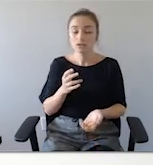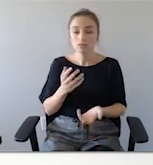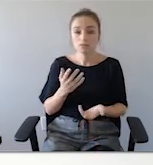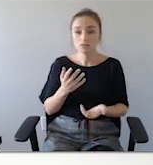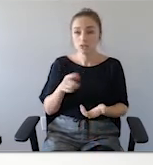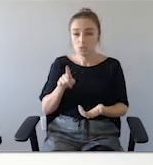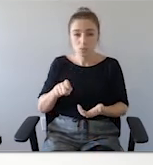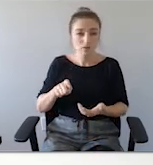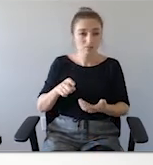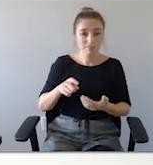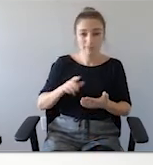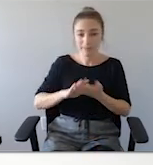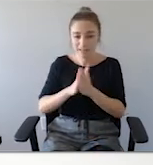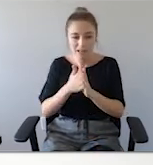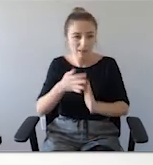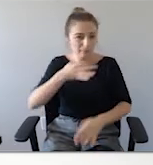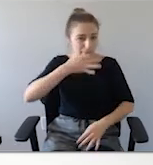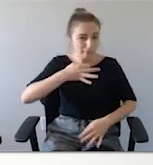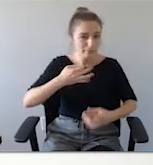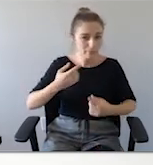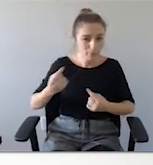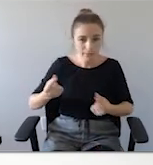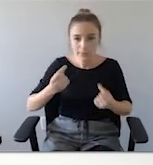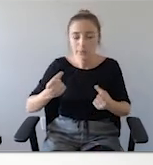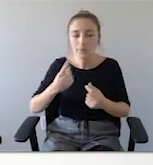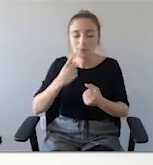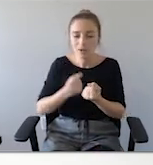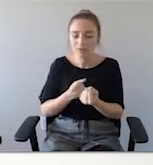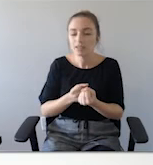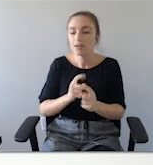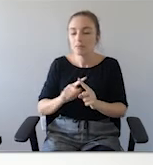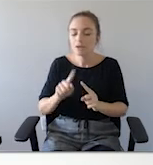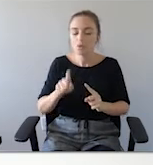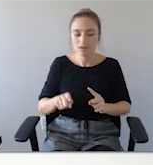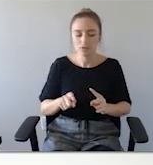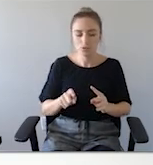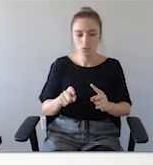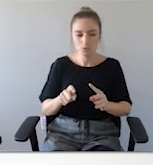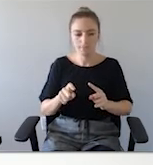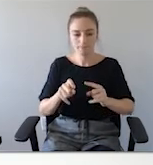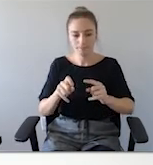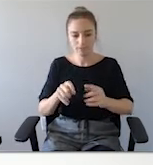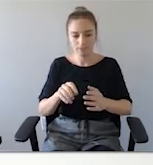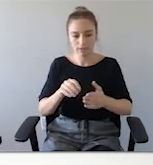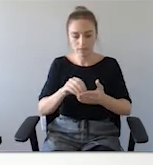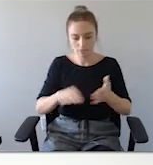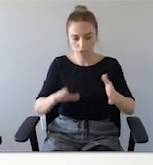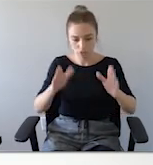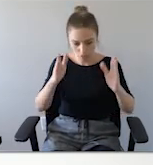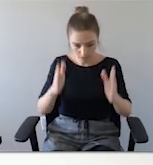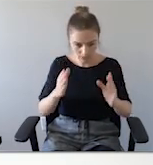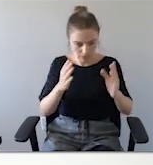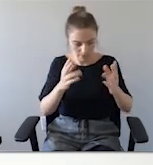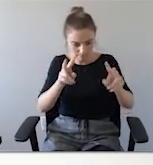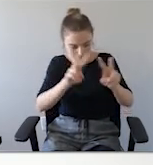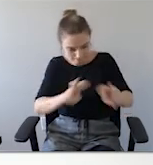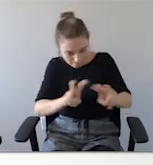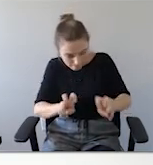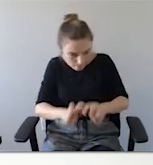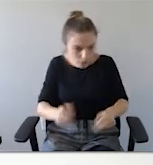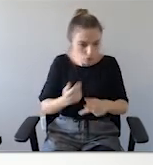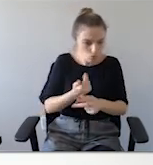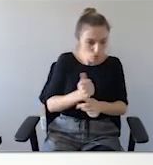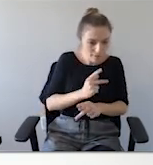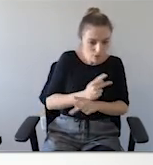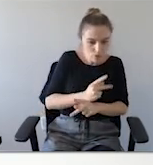be able to determine, okay, is this child actually there to where this is appropriate to reduce this service, or are they